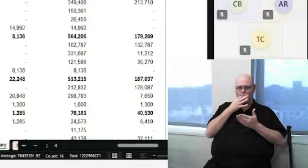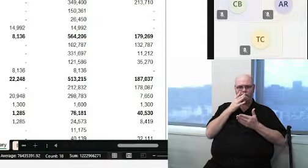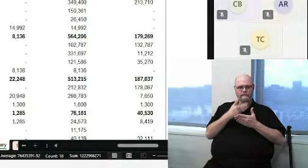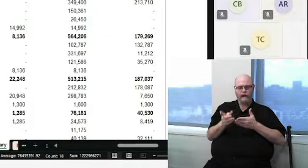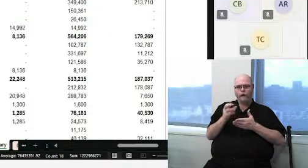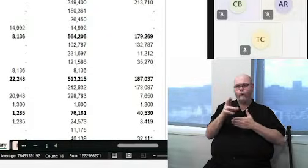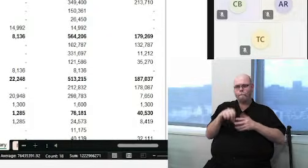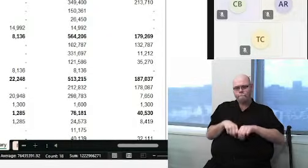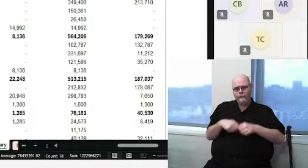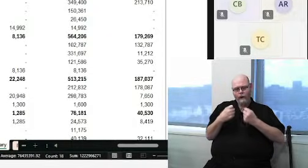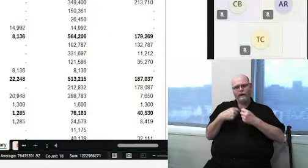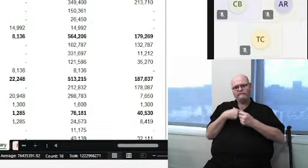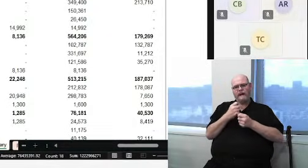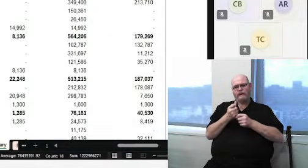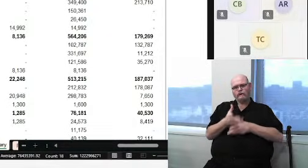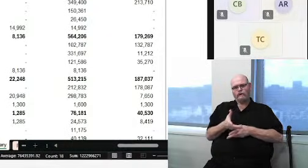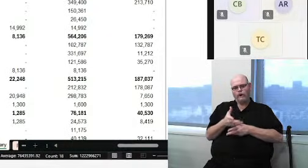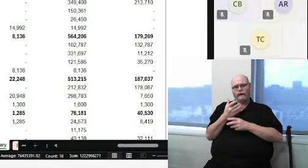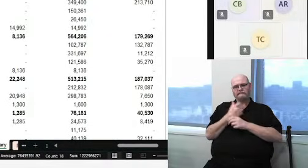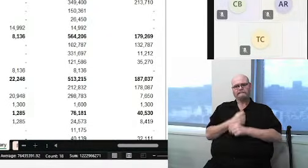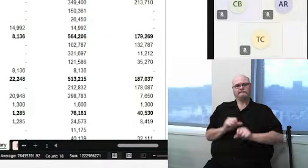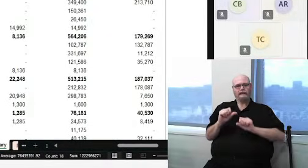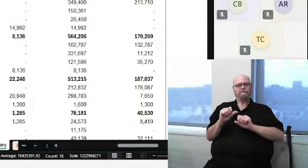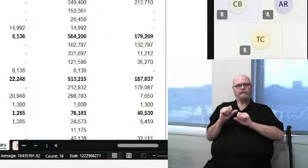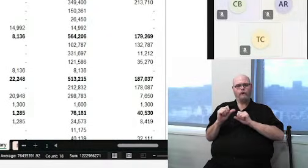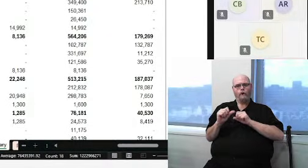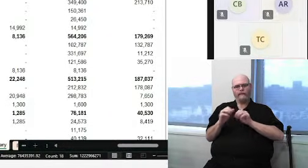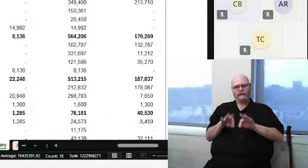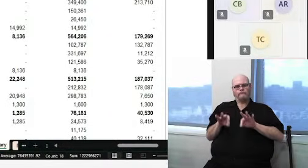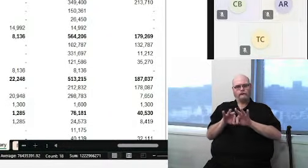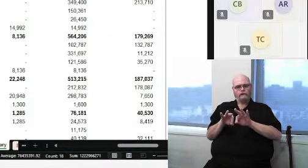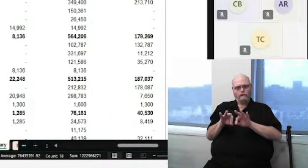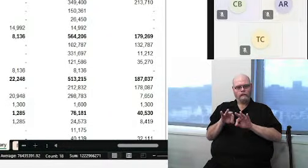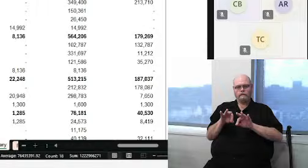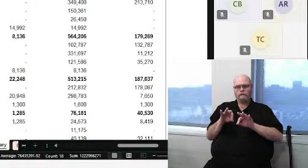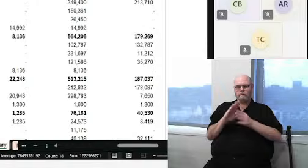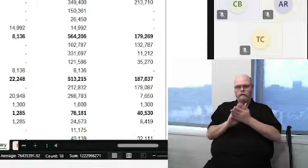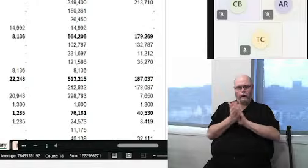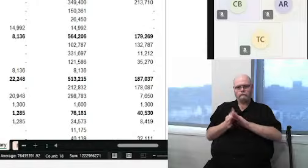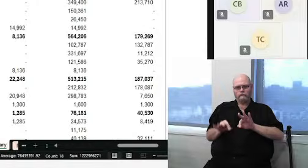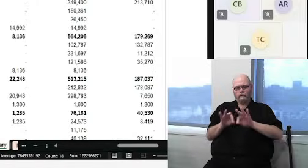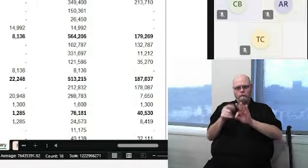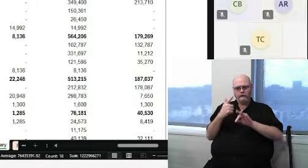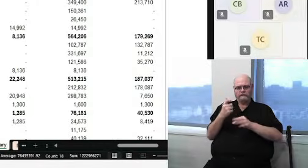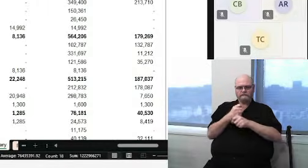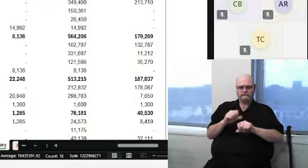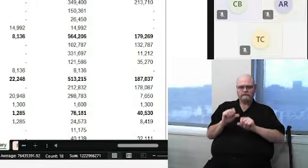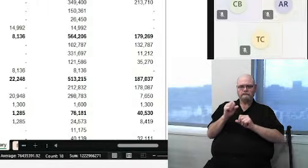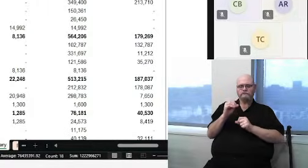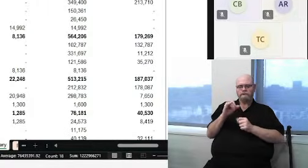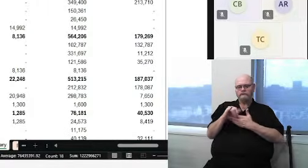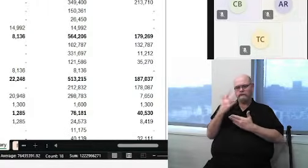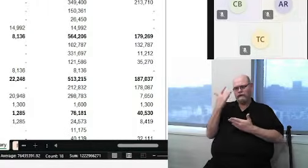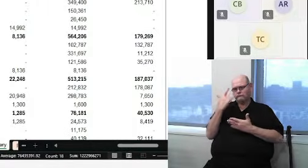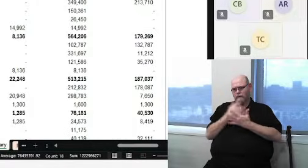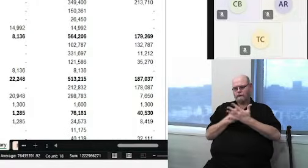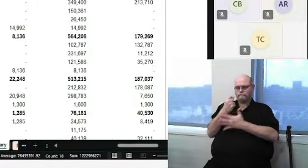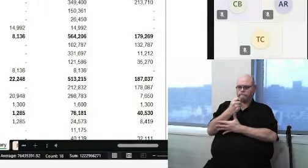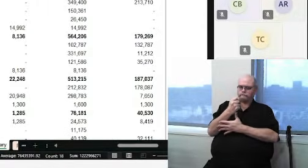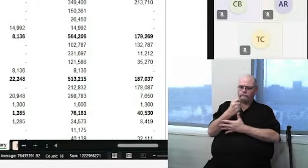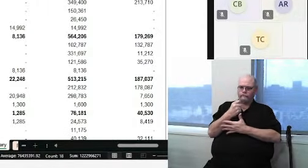failures or broken, that are causing safety, which is the criticality that we just talked through. And that's what we're utilizing these funds